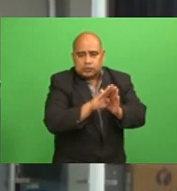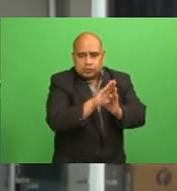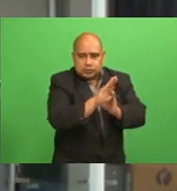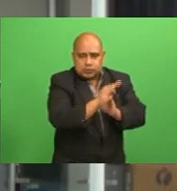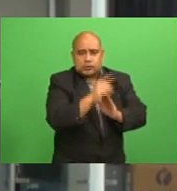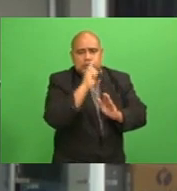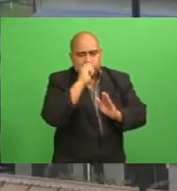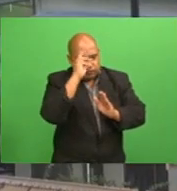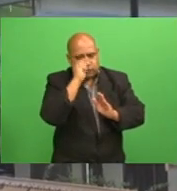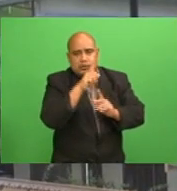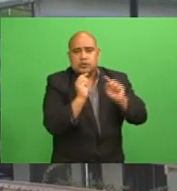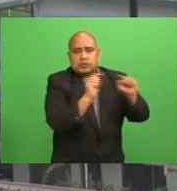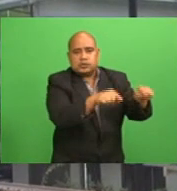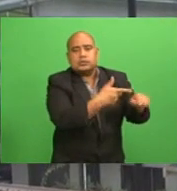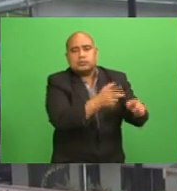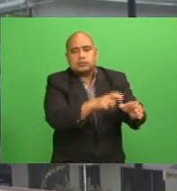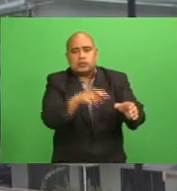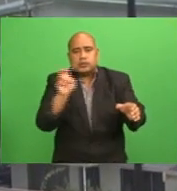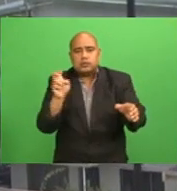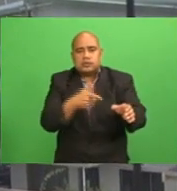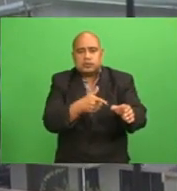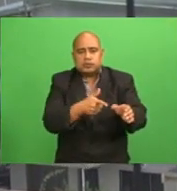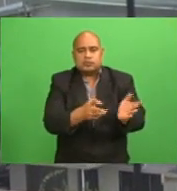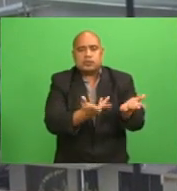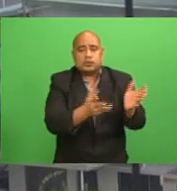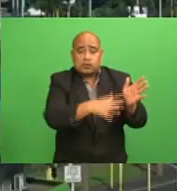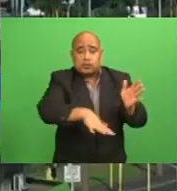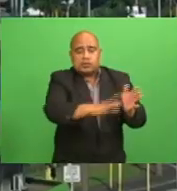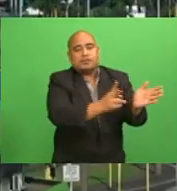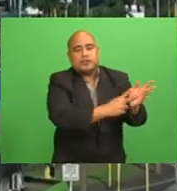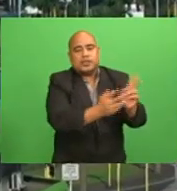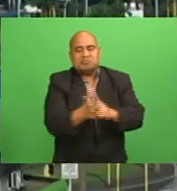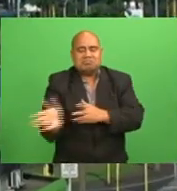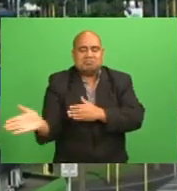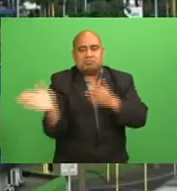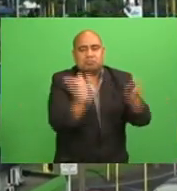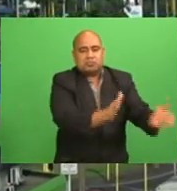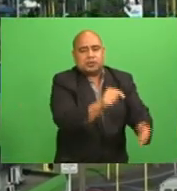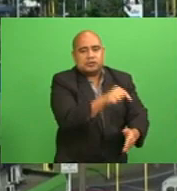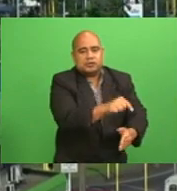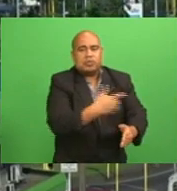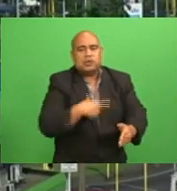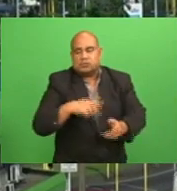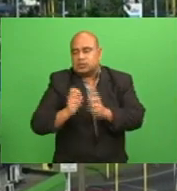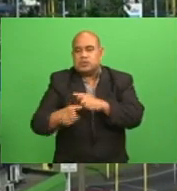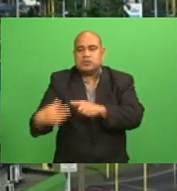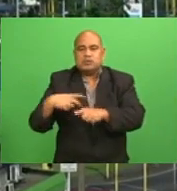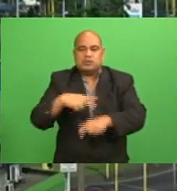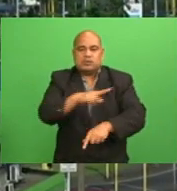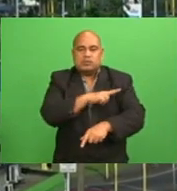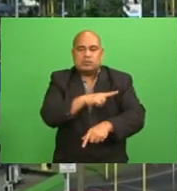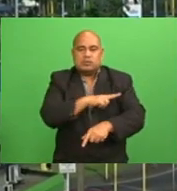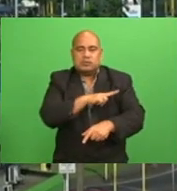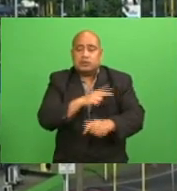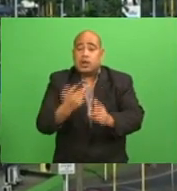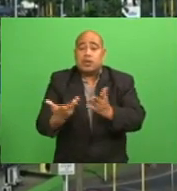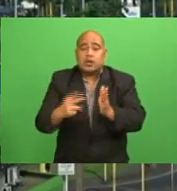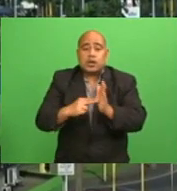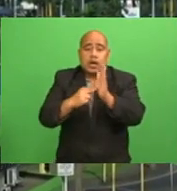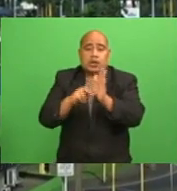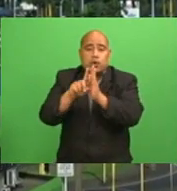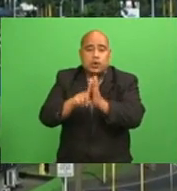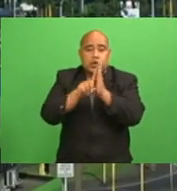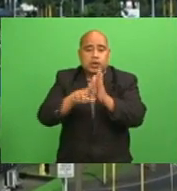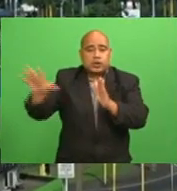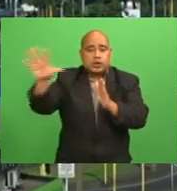returned to their villages. This has severely impacted the landlords in the Nandi and Lautoka area as their rental properties remain